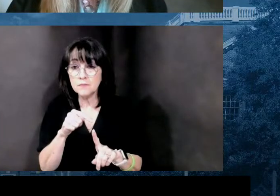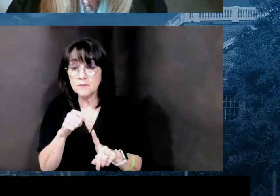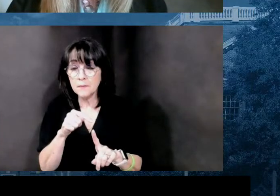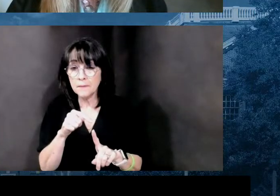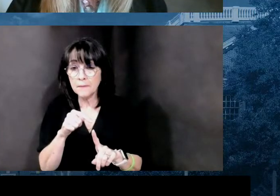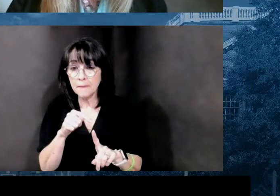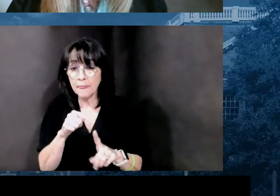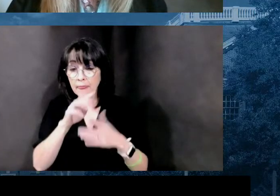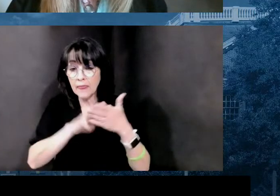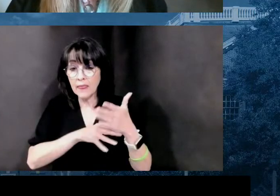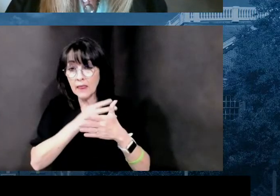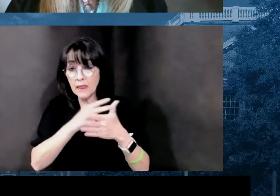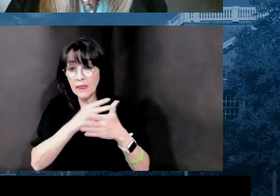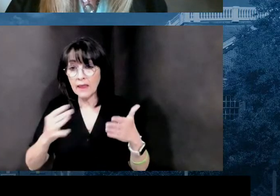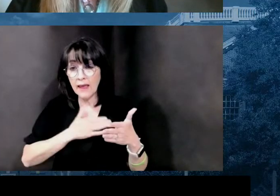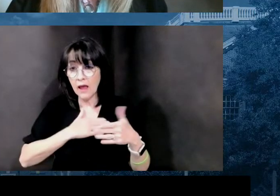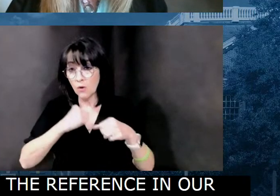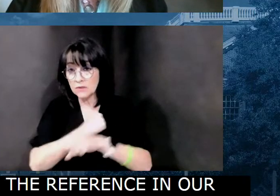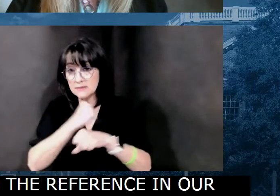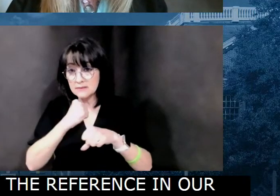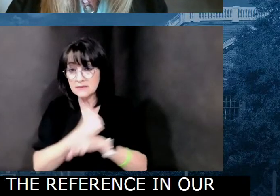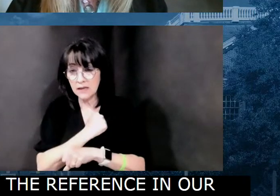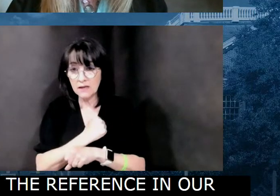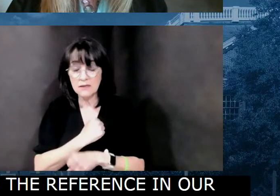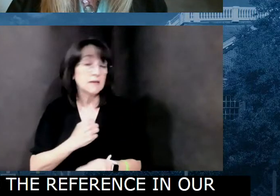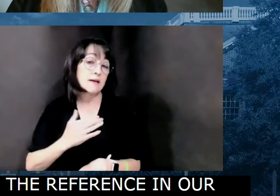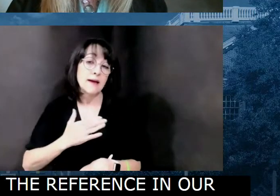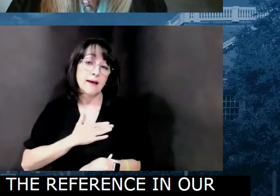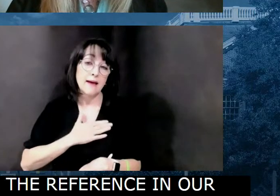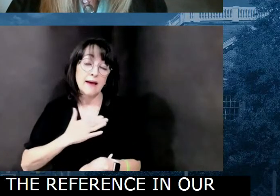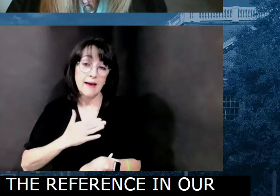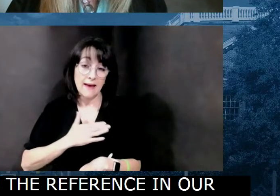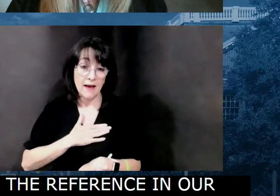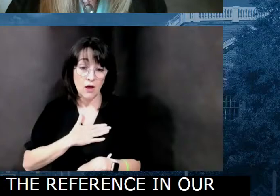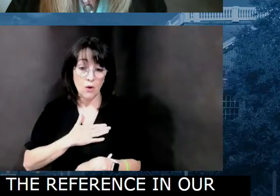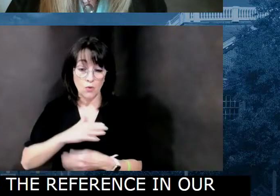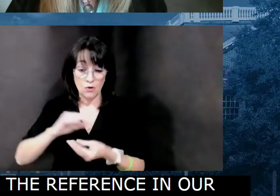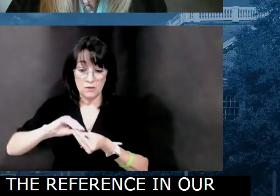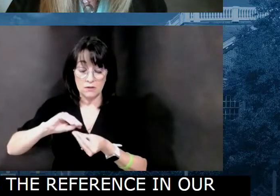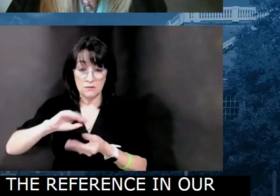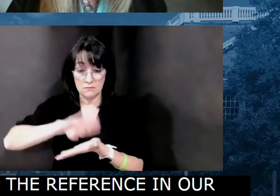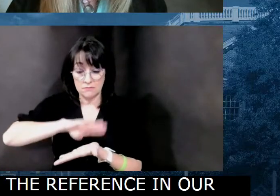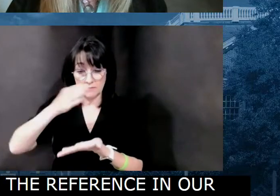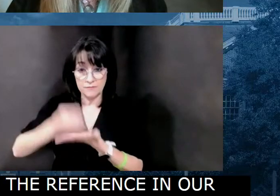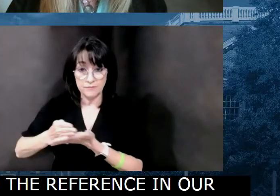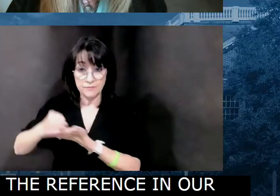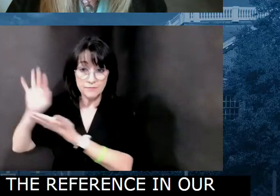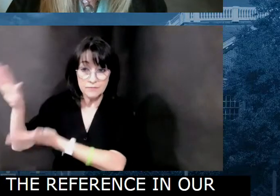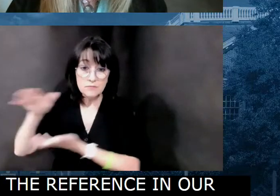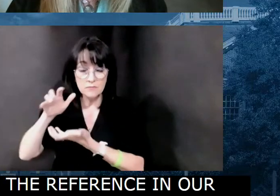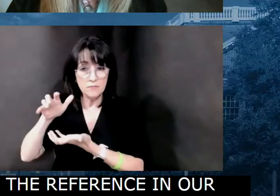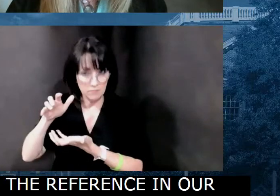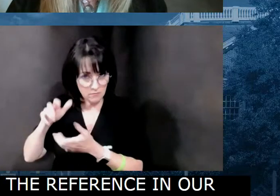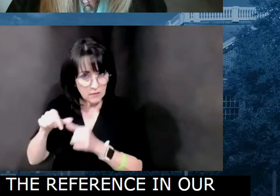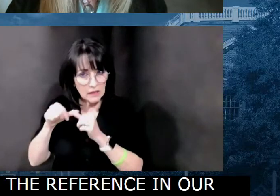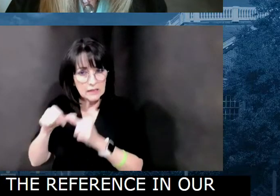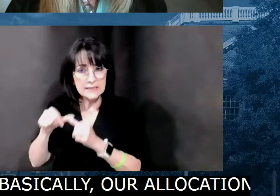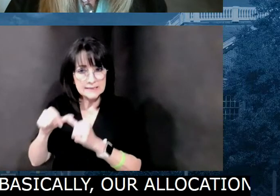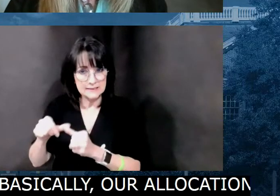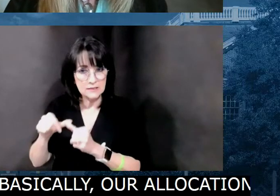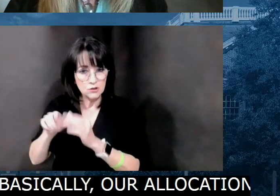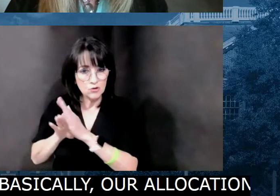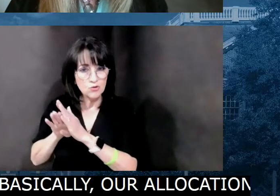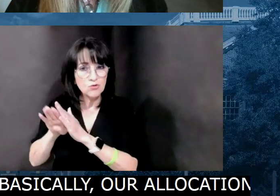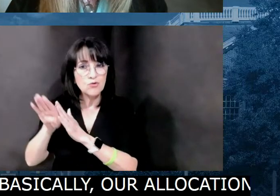data dashboard there, basically our allocation continued to grow after our demand crested and started headed in